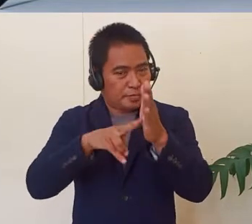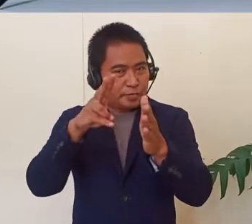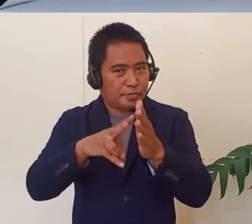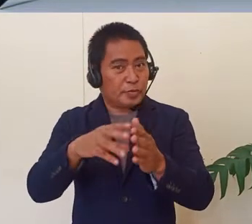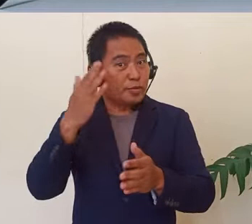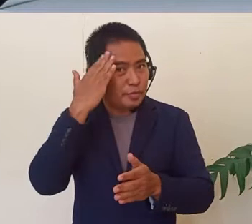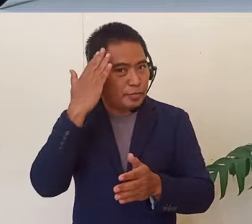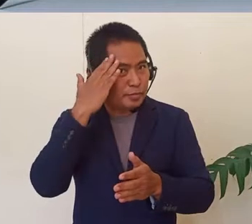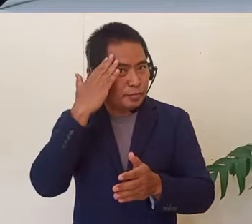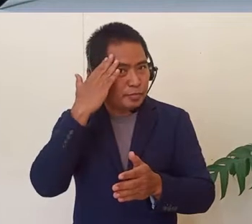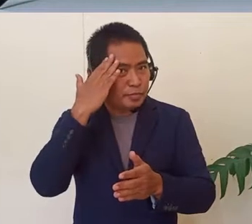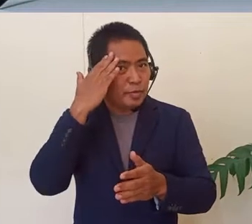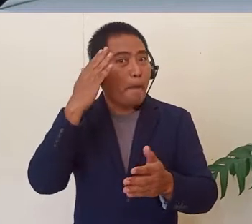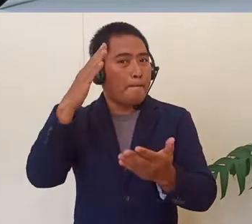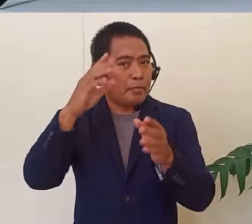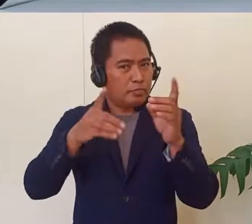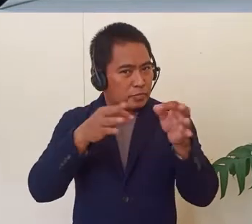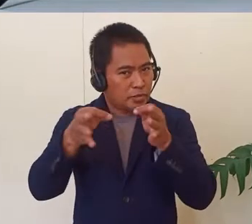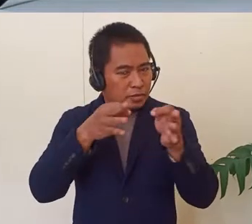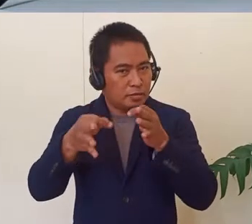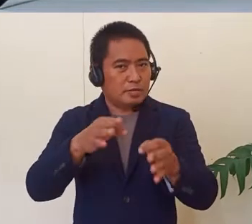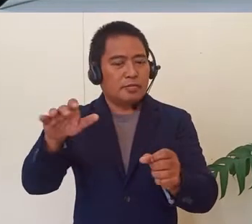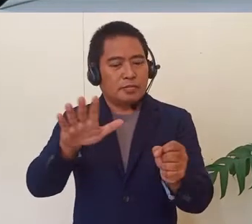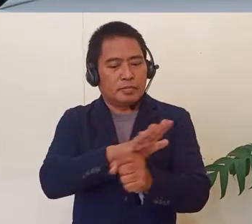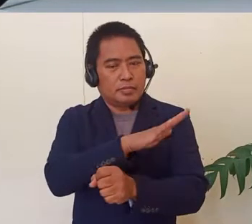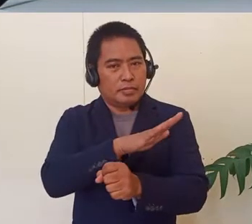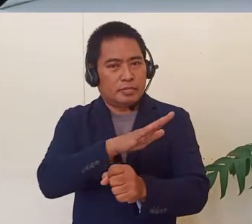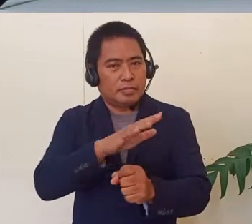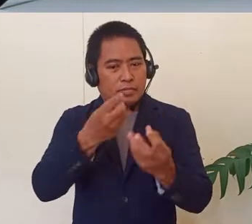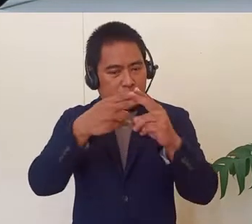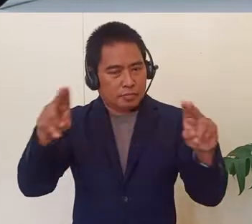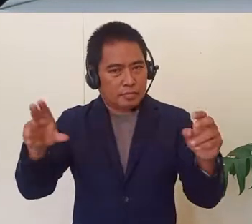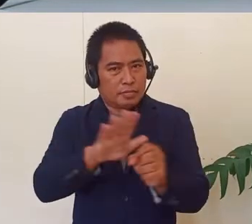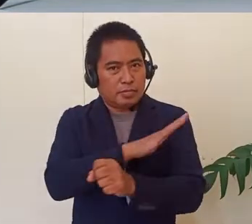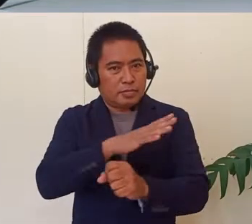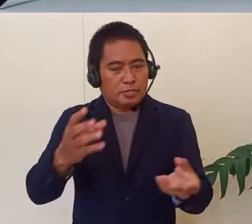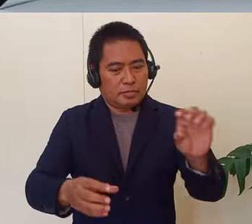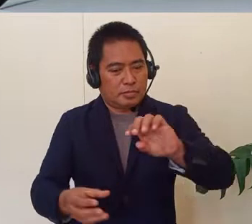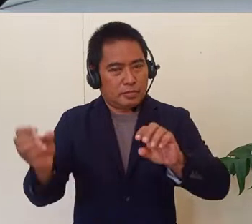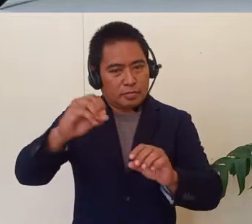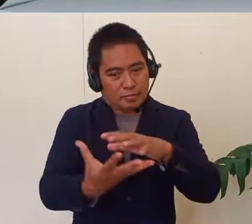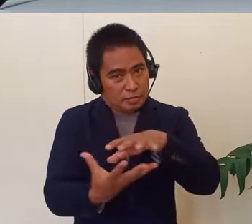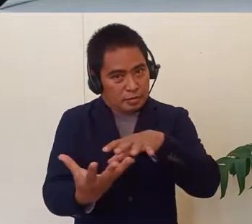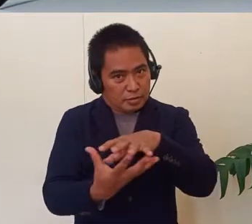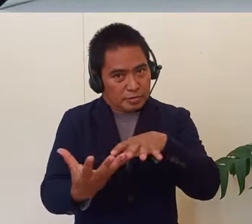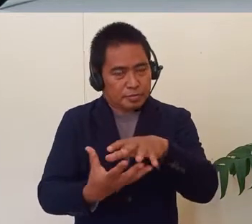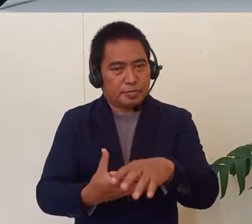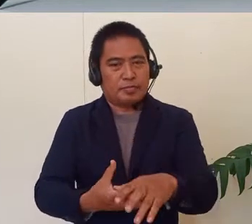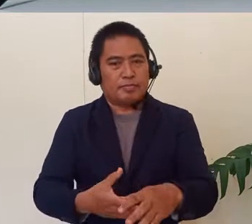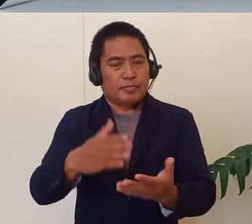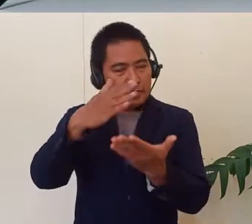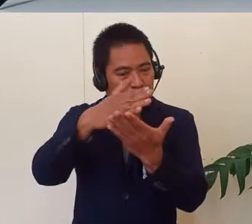and unsaturated solutions. Determine how much solid dissolves